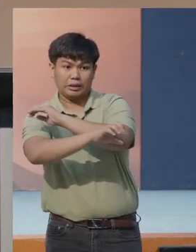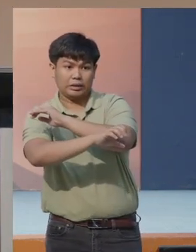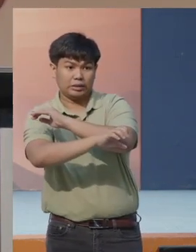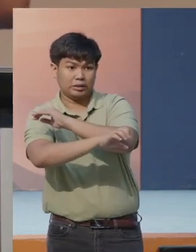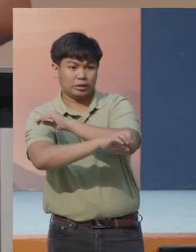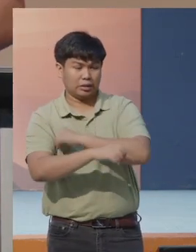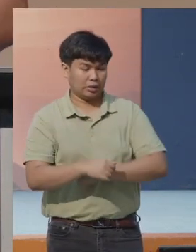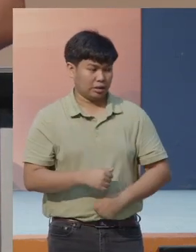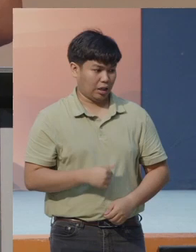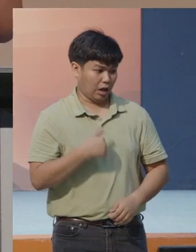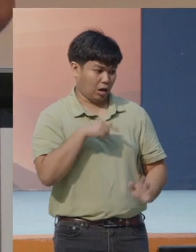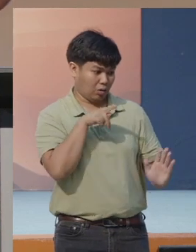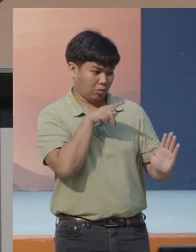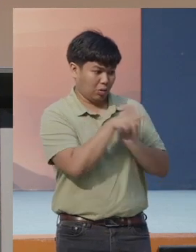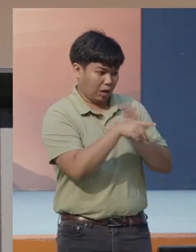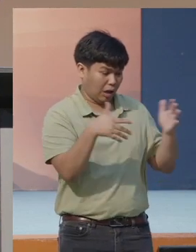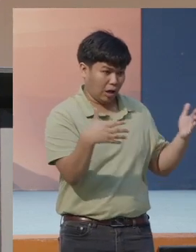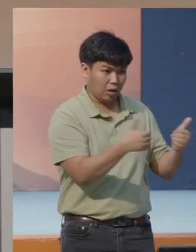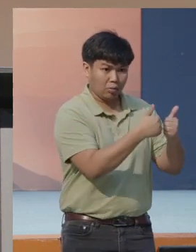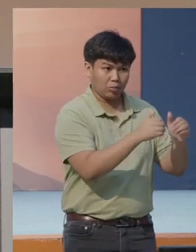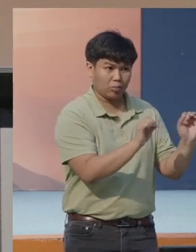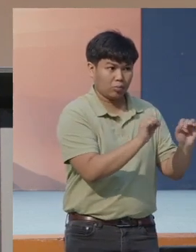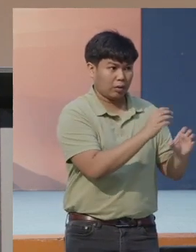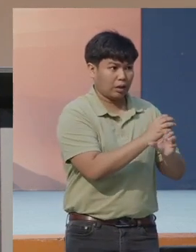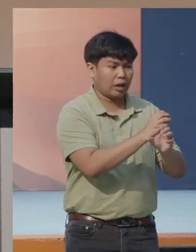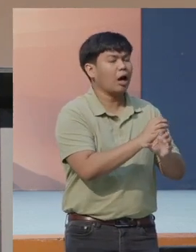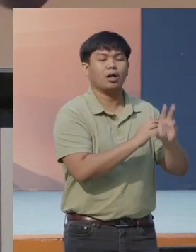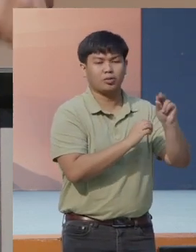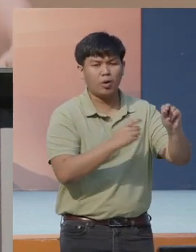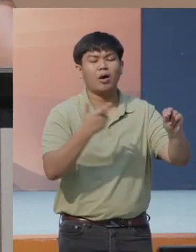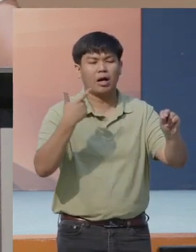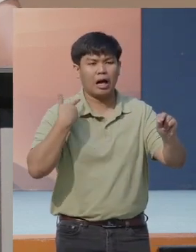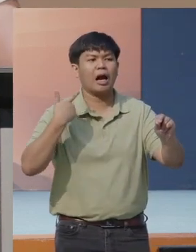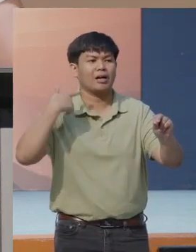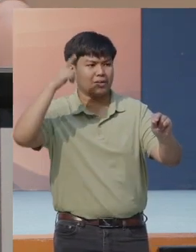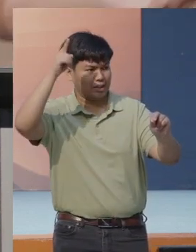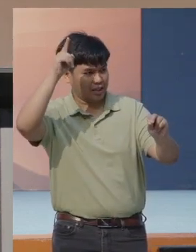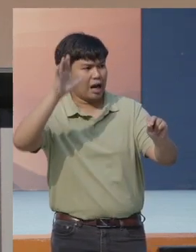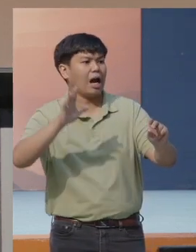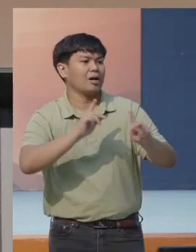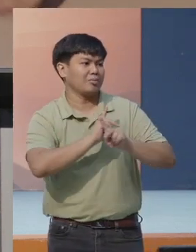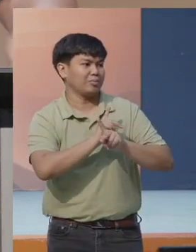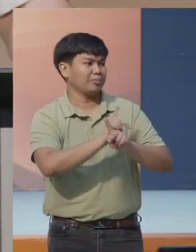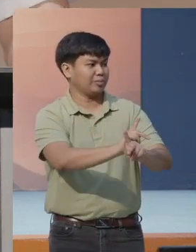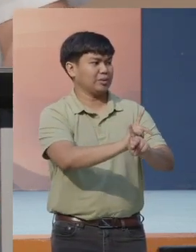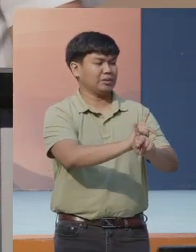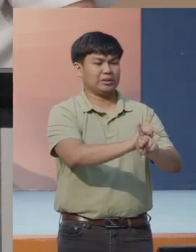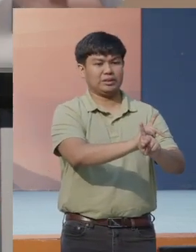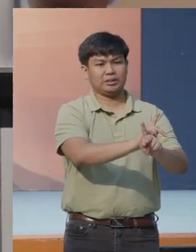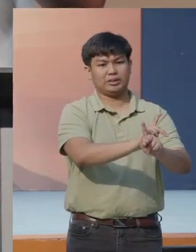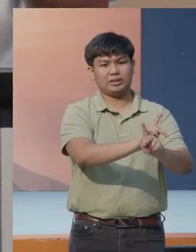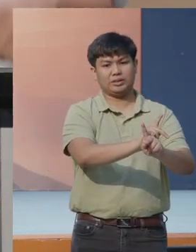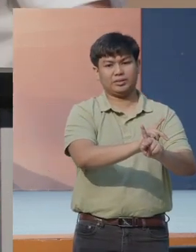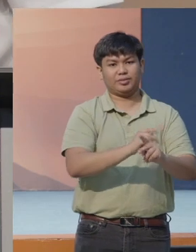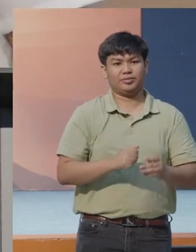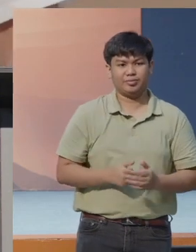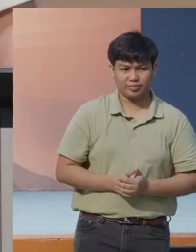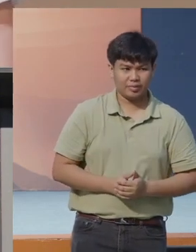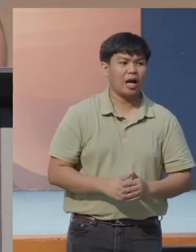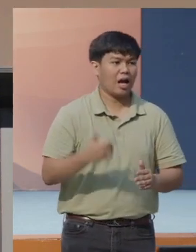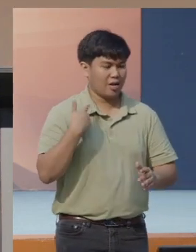for them. The stranger, the alien, the migrant, pati